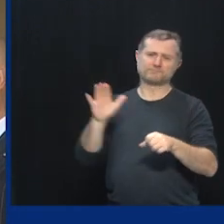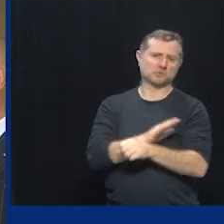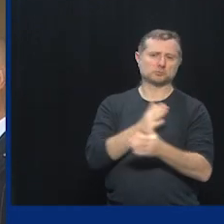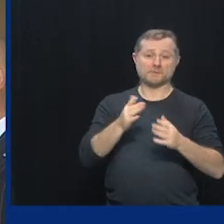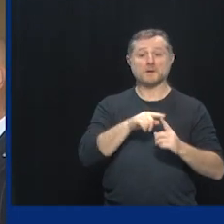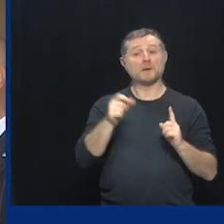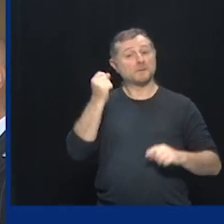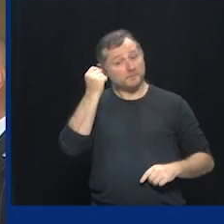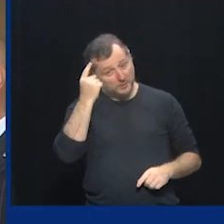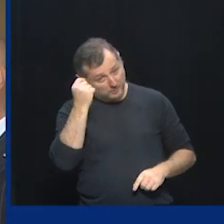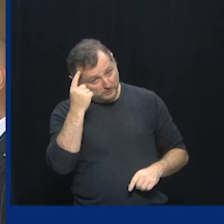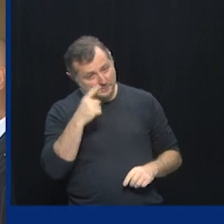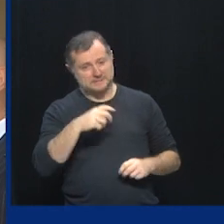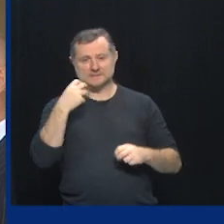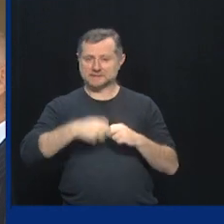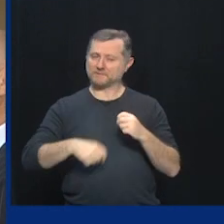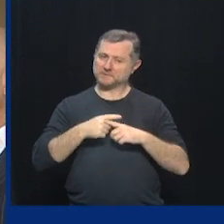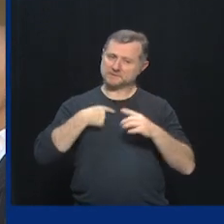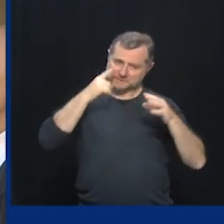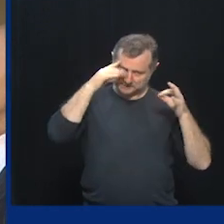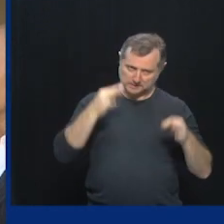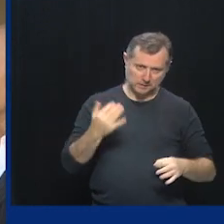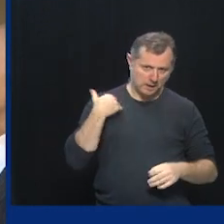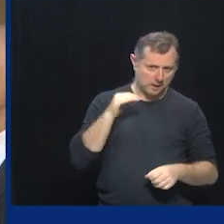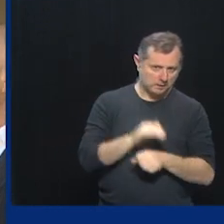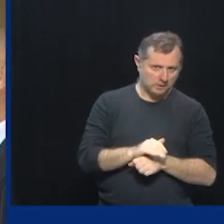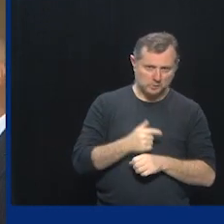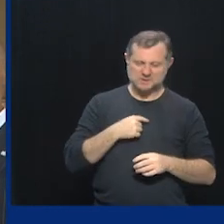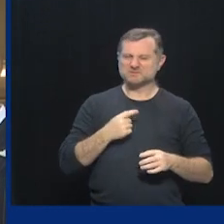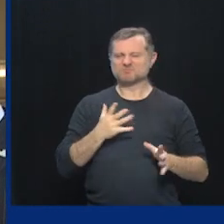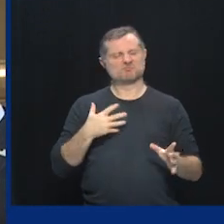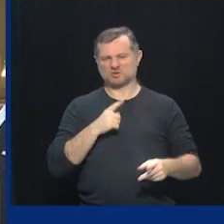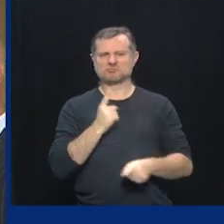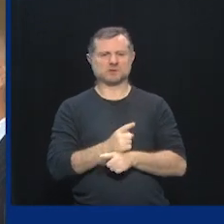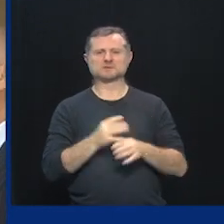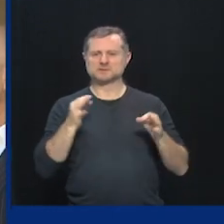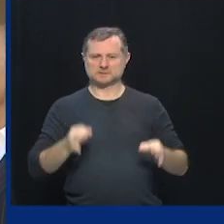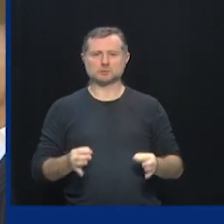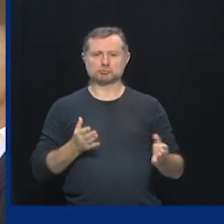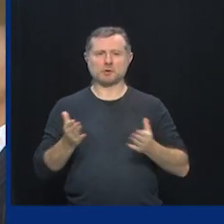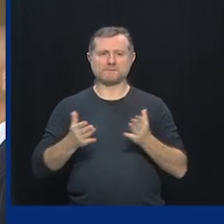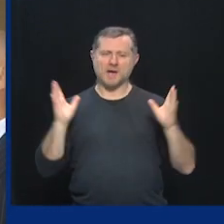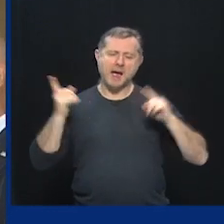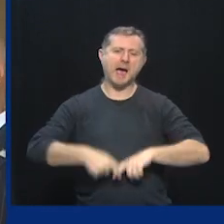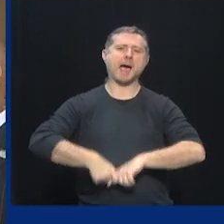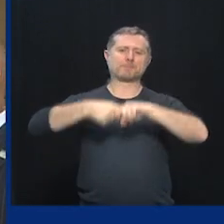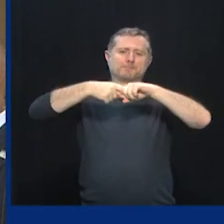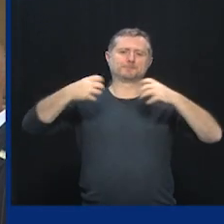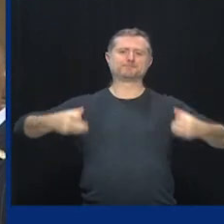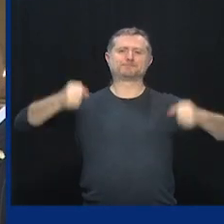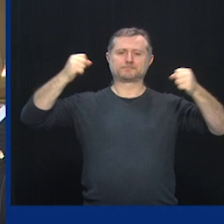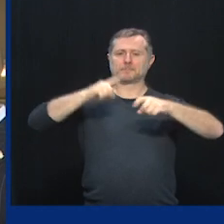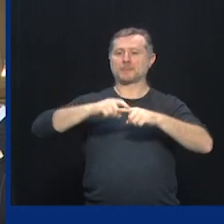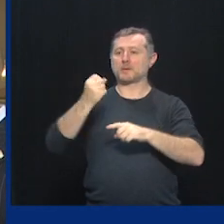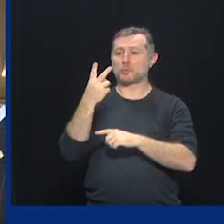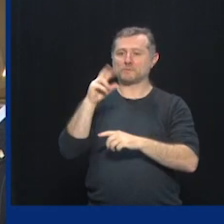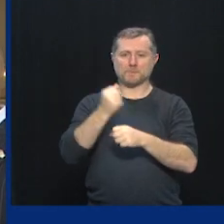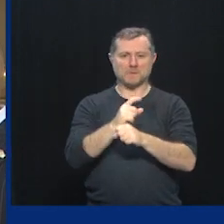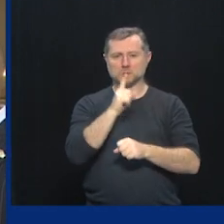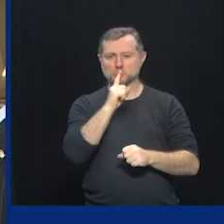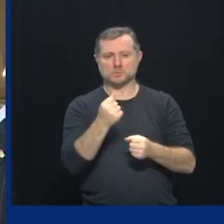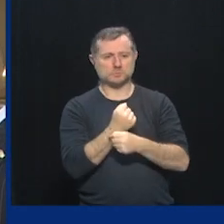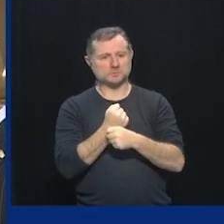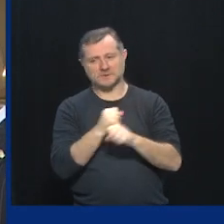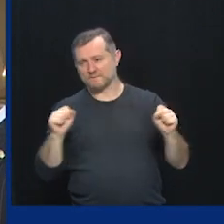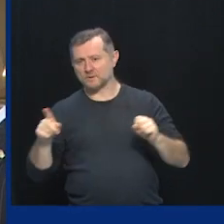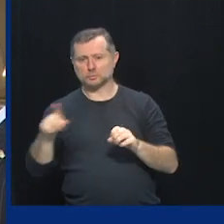difficult decision last night, but it was the right decision to suspend service around 12:30 in the morning to ensure the safety of all of our riders and all of